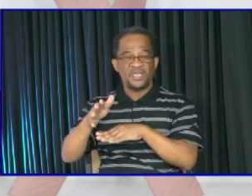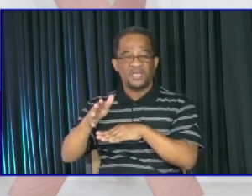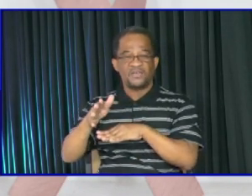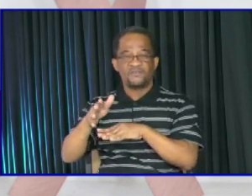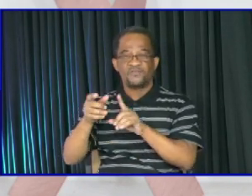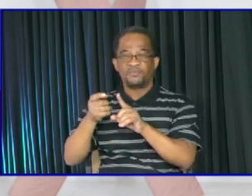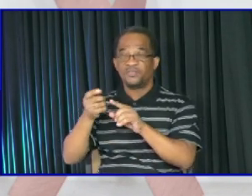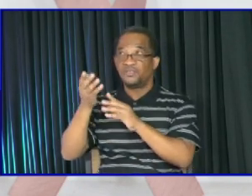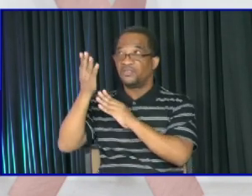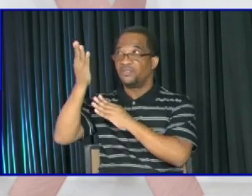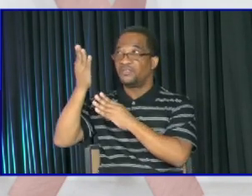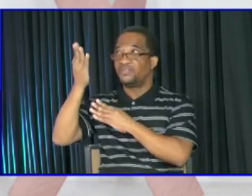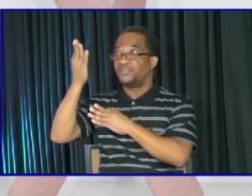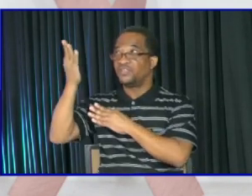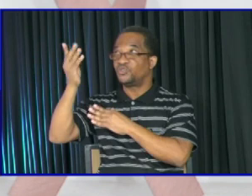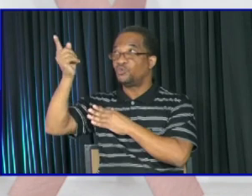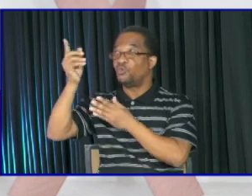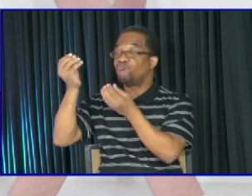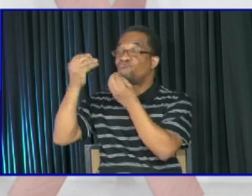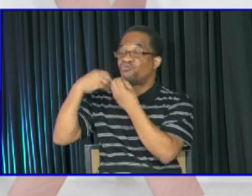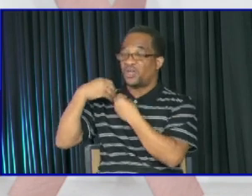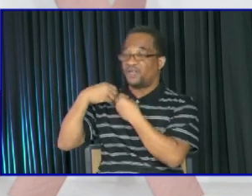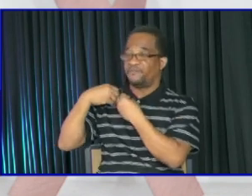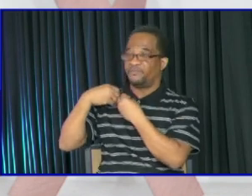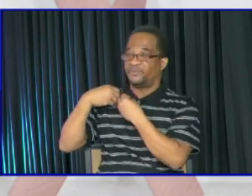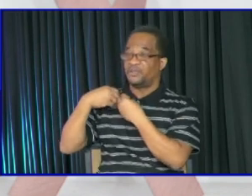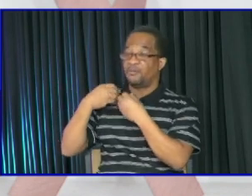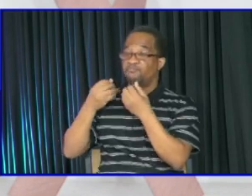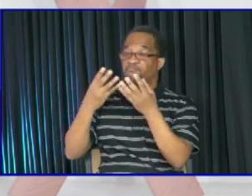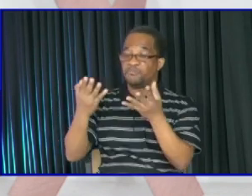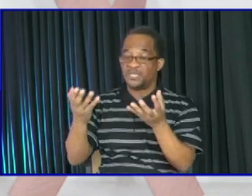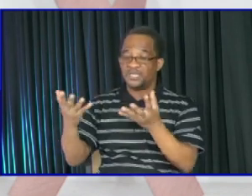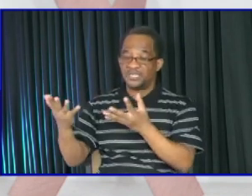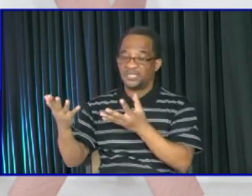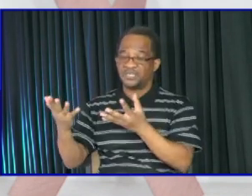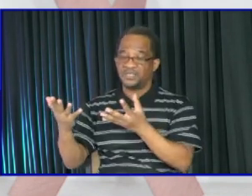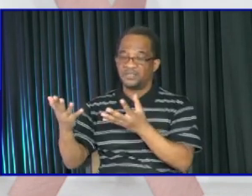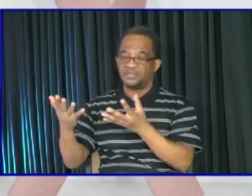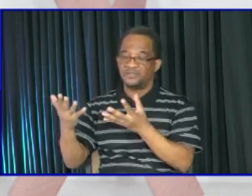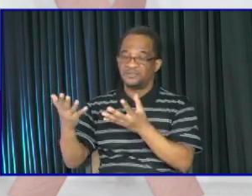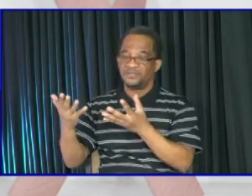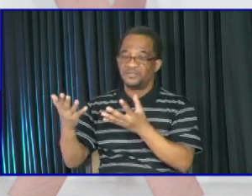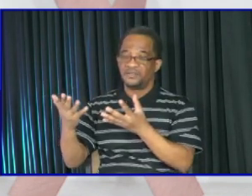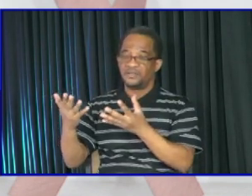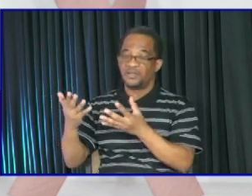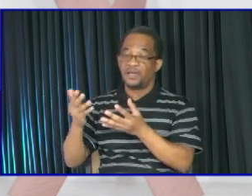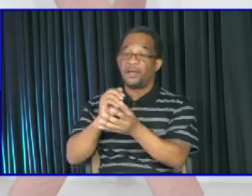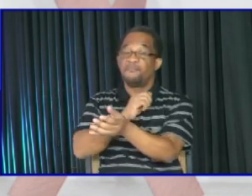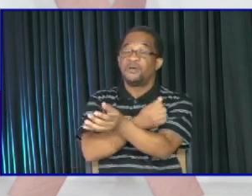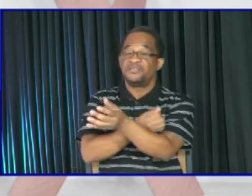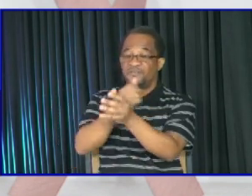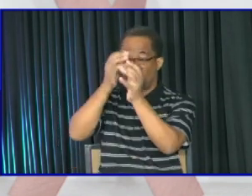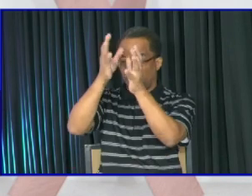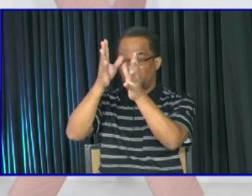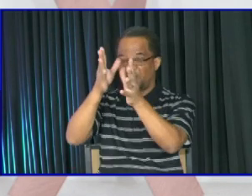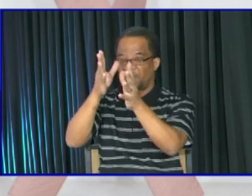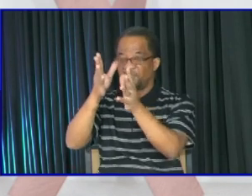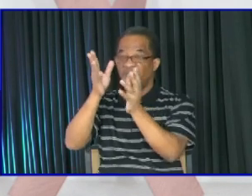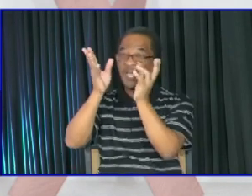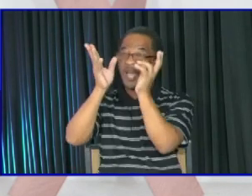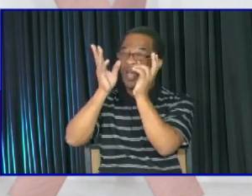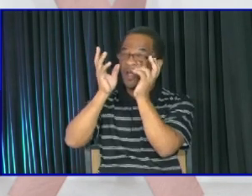hearts. There are many, Almighty Father, who this night have heard the voice of